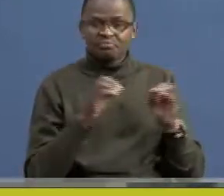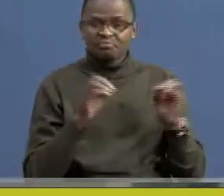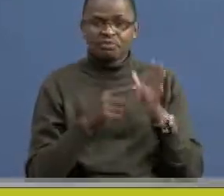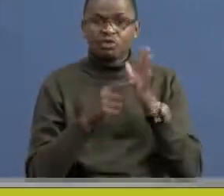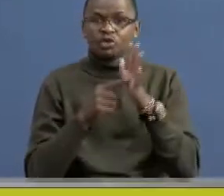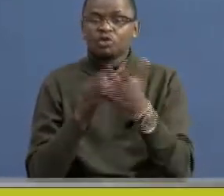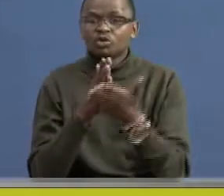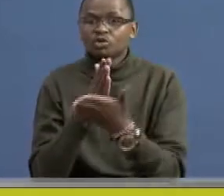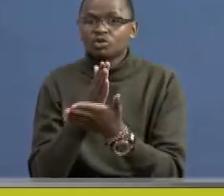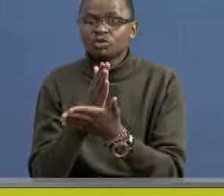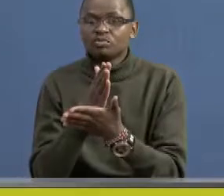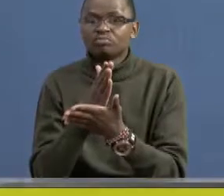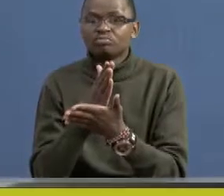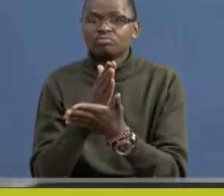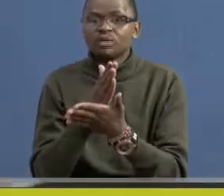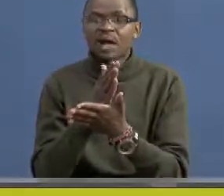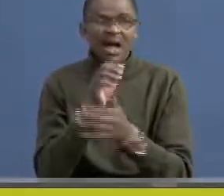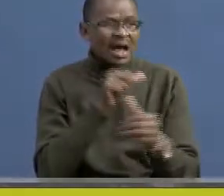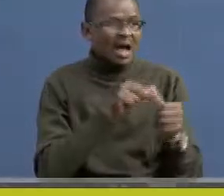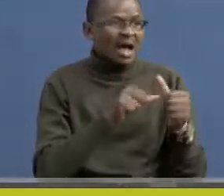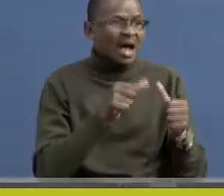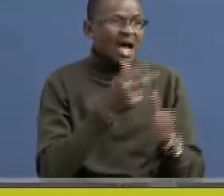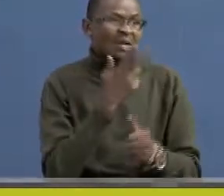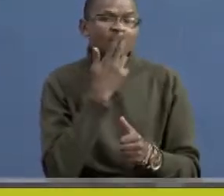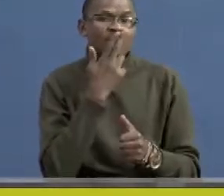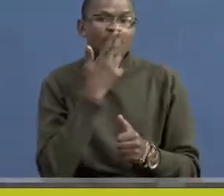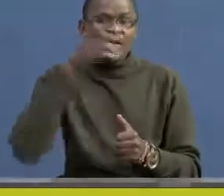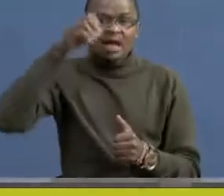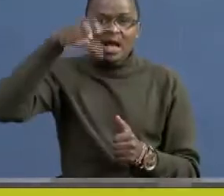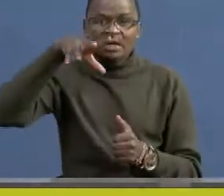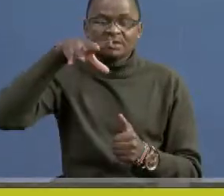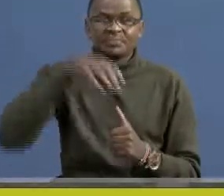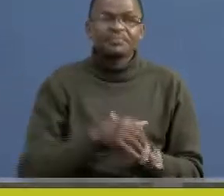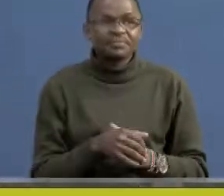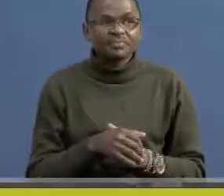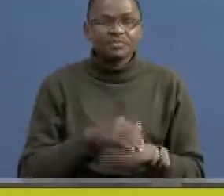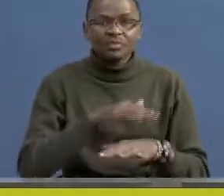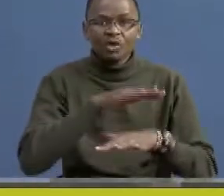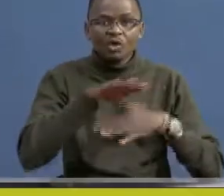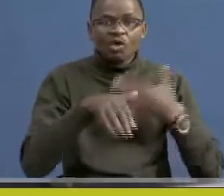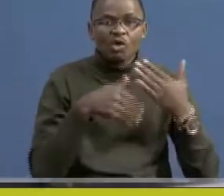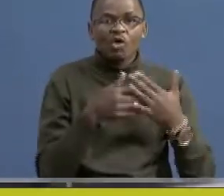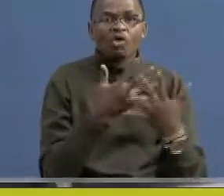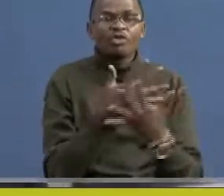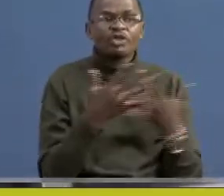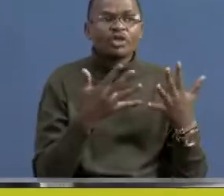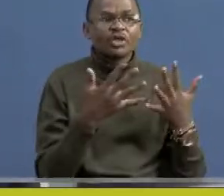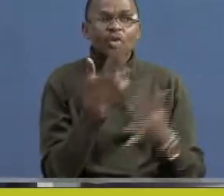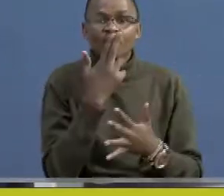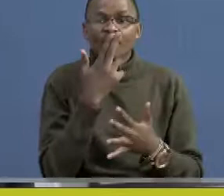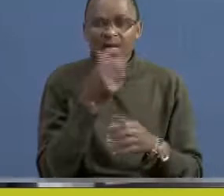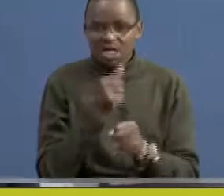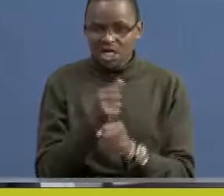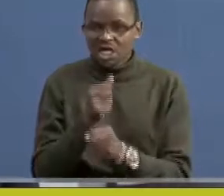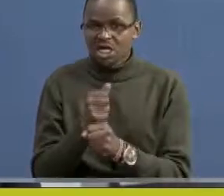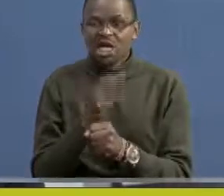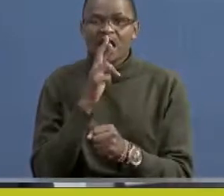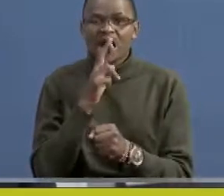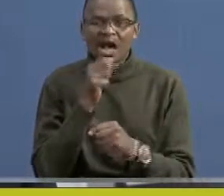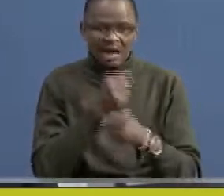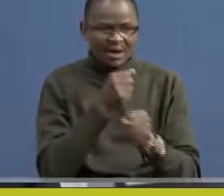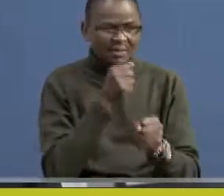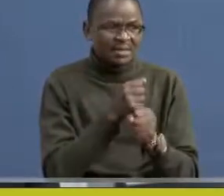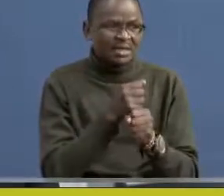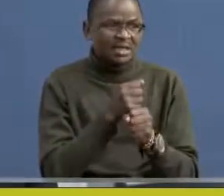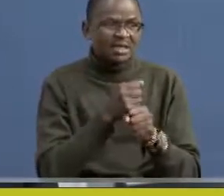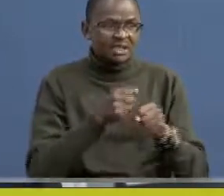waziwazi, hasa kuhusiana na sigara za kielektroniki. All the things that tobacco companies do are meant to